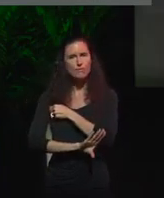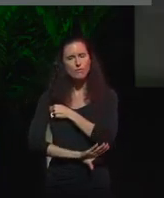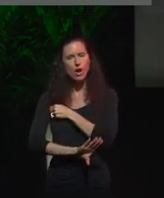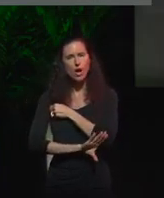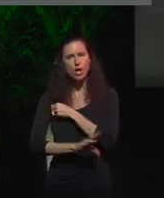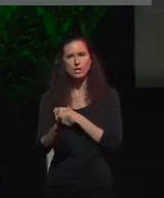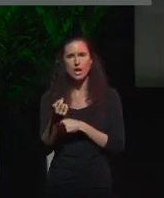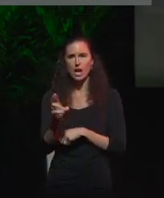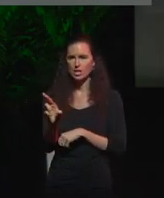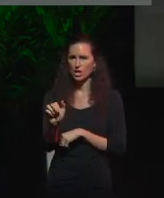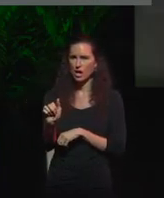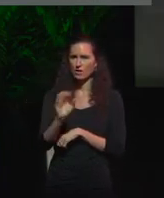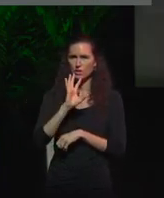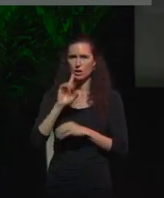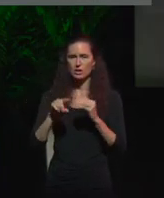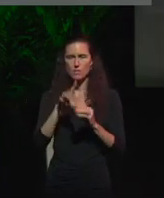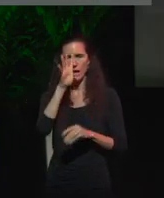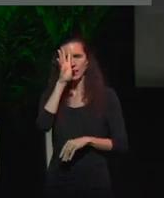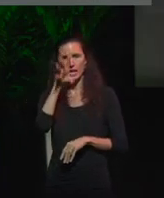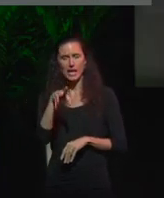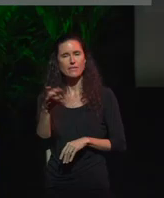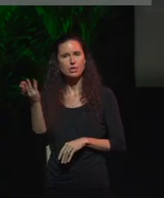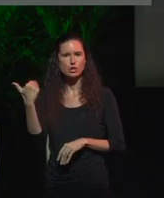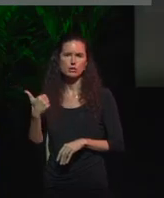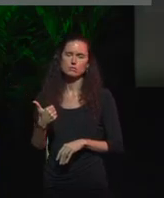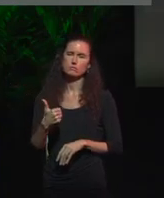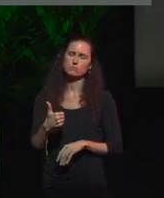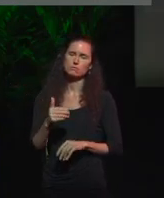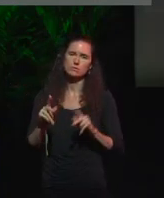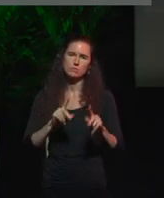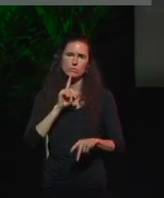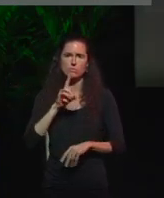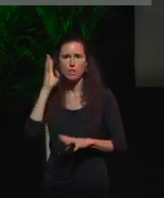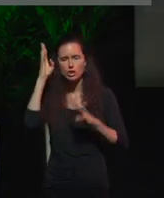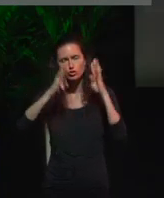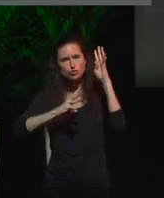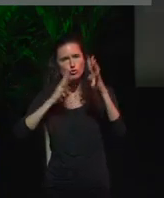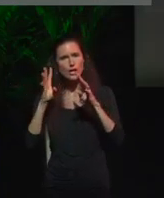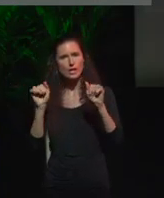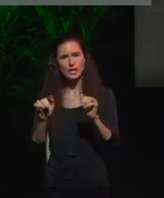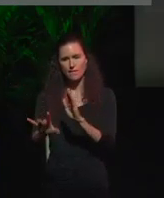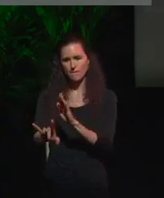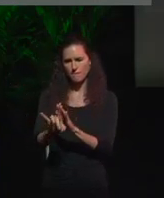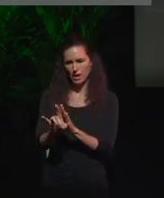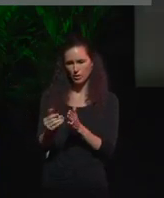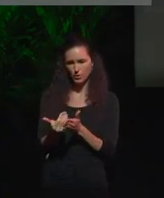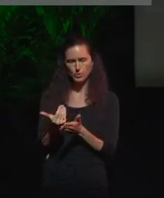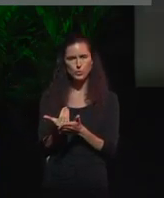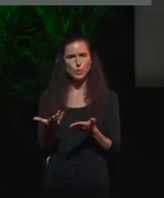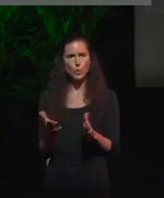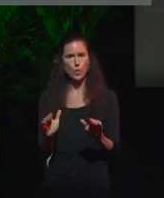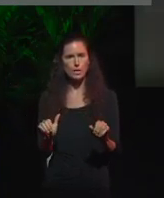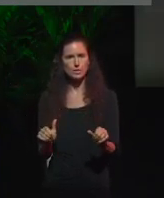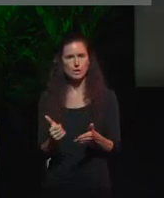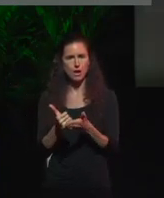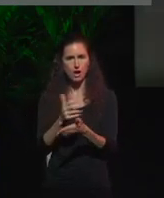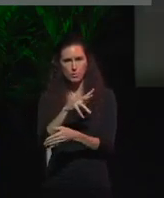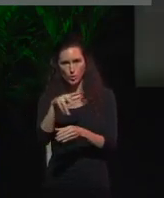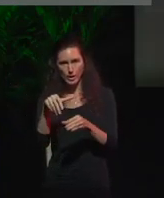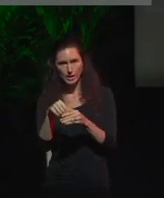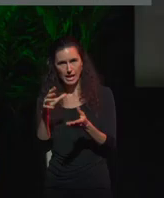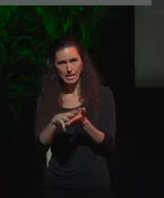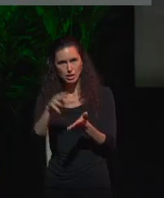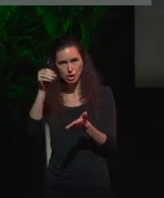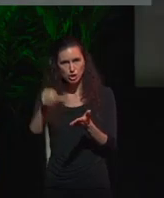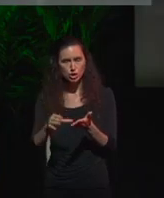Dr. Avendano talked about innovation earlier. These folks are innovative, they're creative. They can find new ways to get you engaging your students in